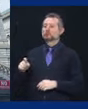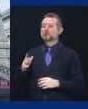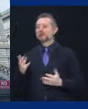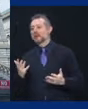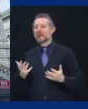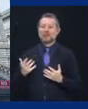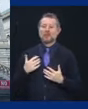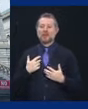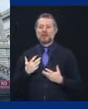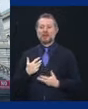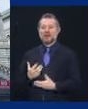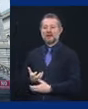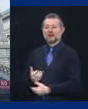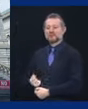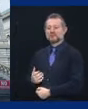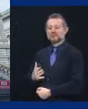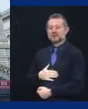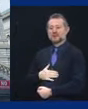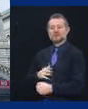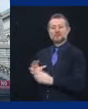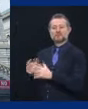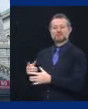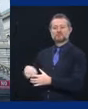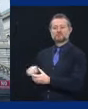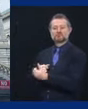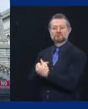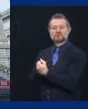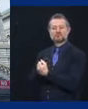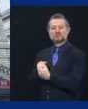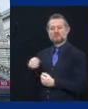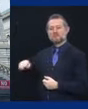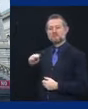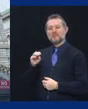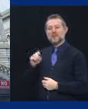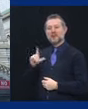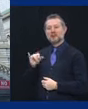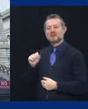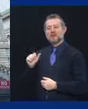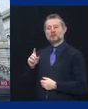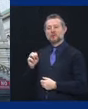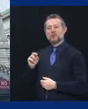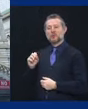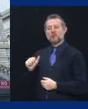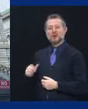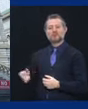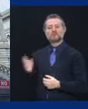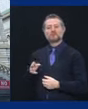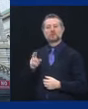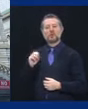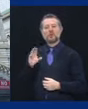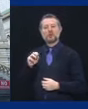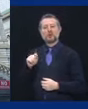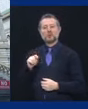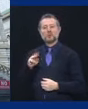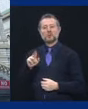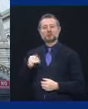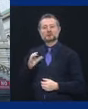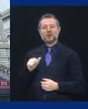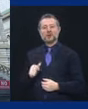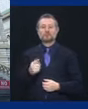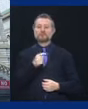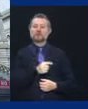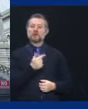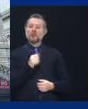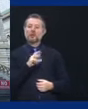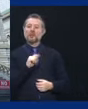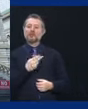believe Melissa DeRosa and Robert Meek and Gareth Rhodes and Commissioner Zucker could have handled the situation. But better safe